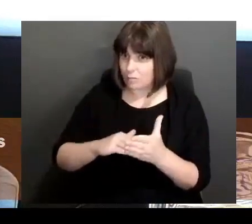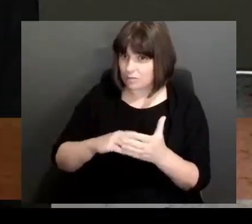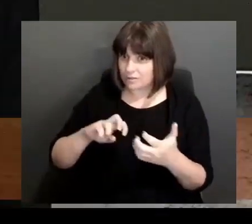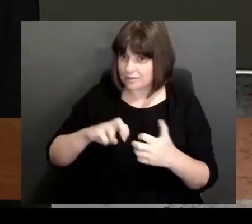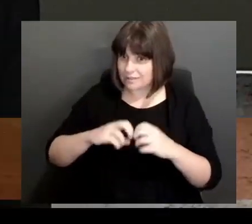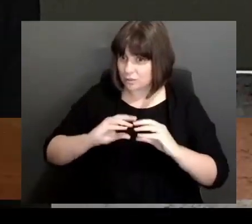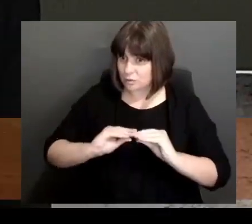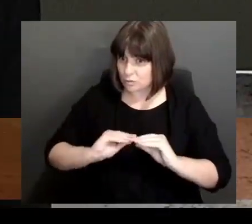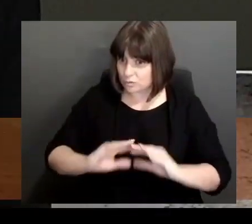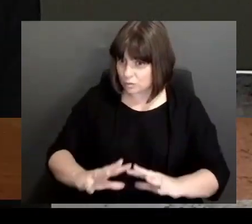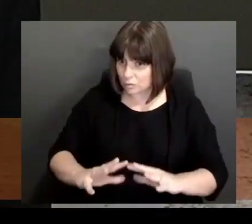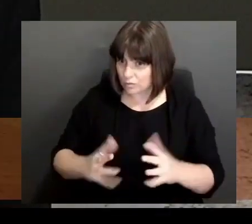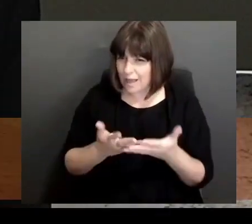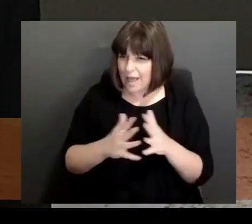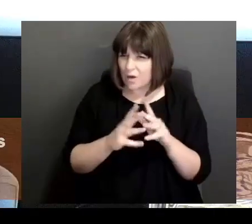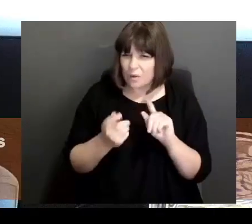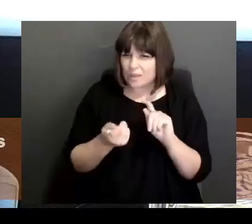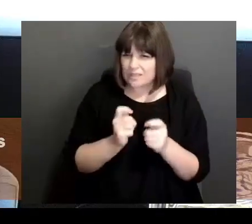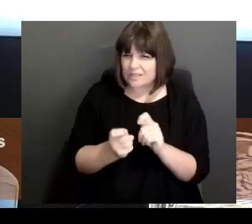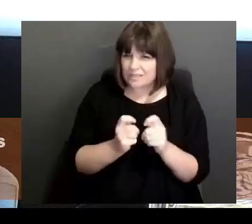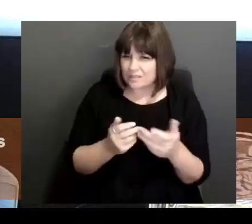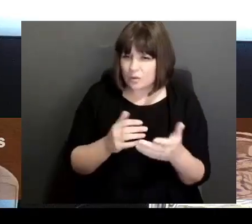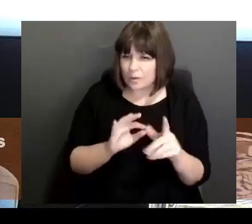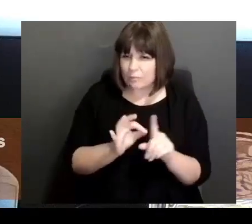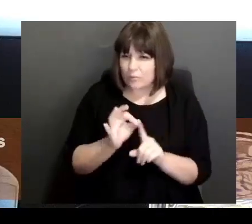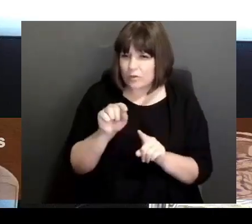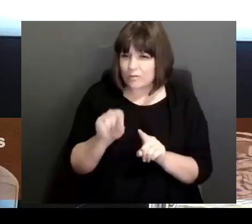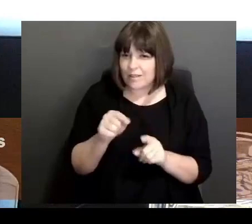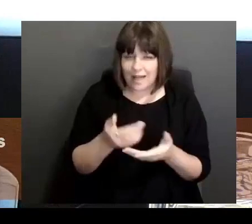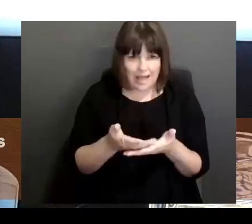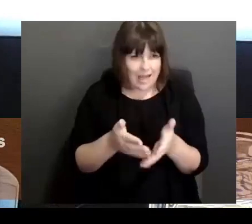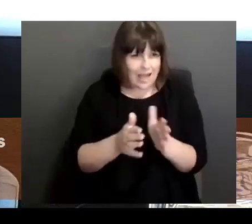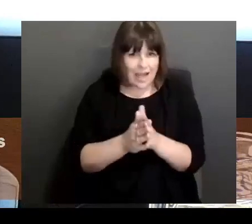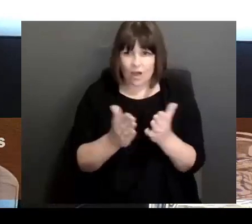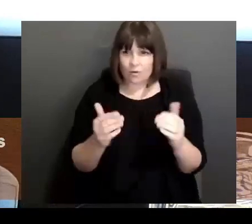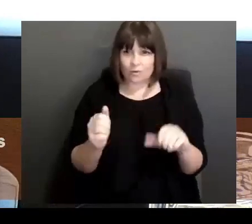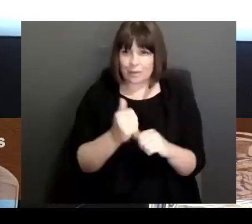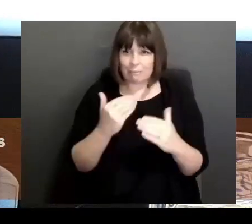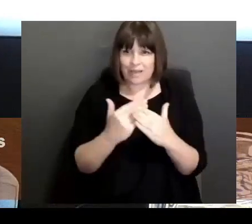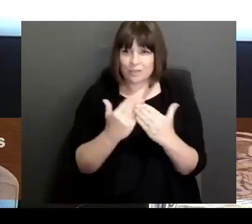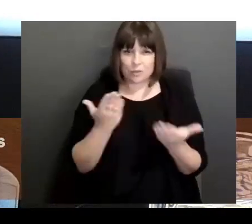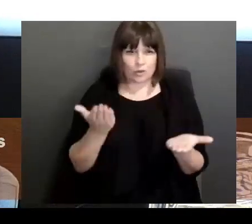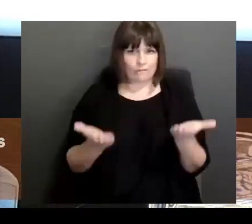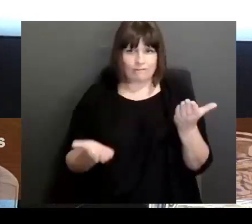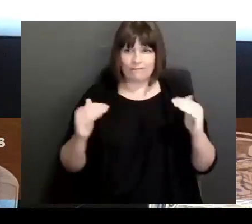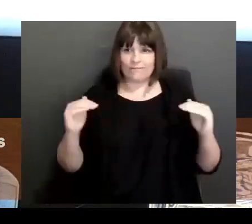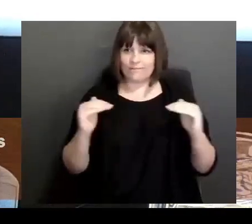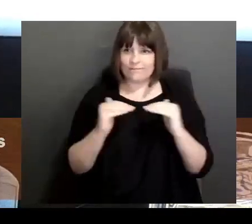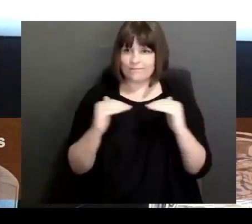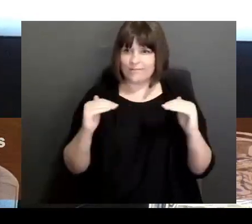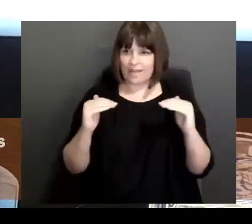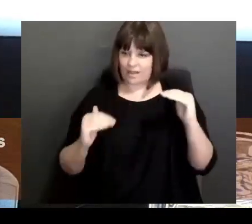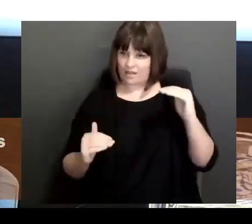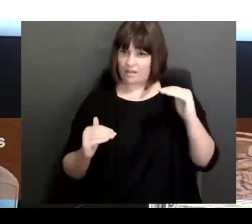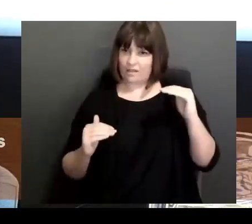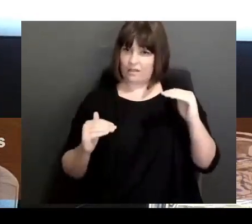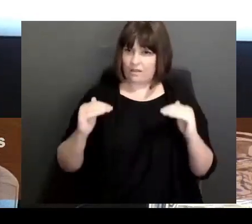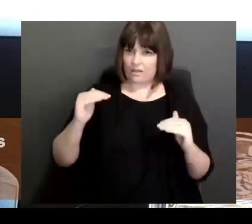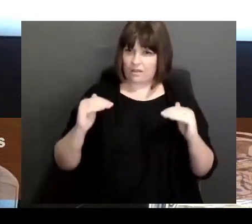So how do we adjust that, create justice and equity? The goalposts have to be